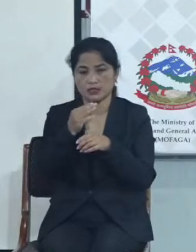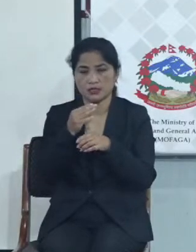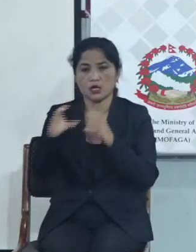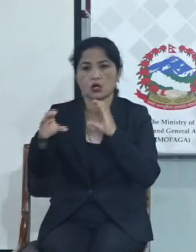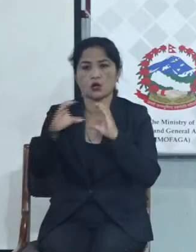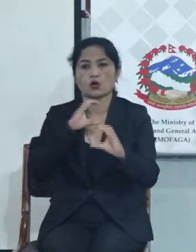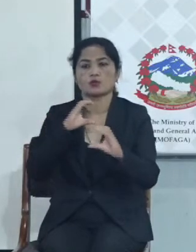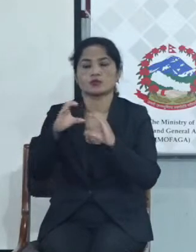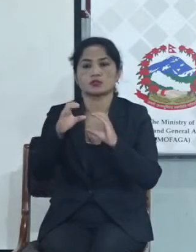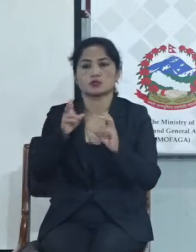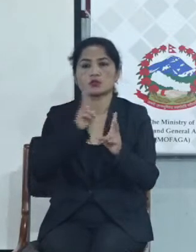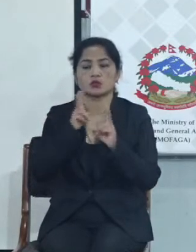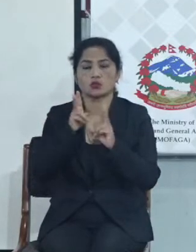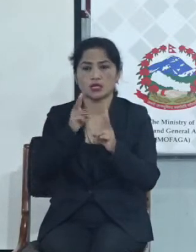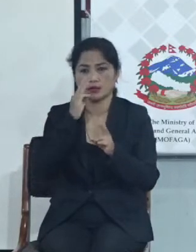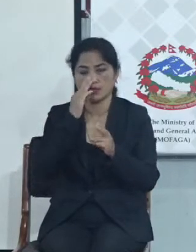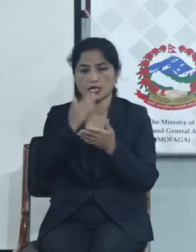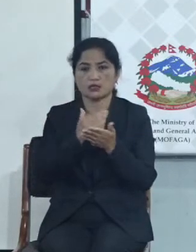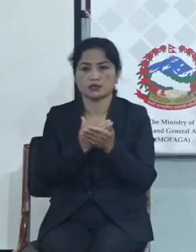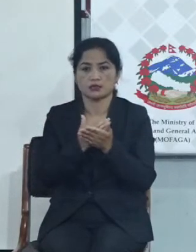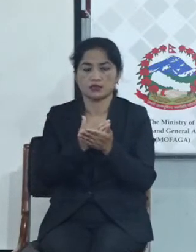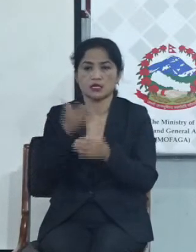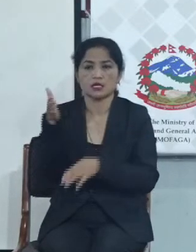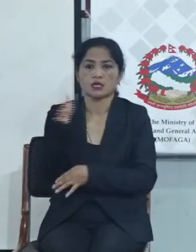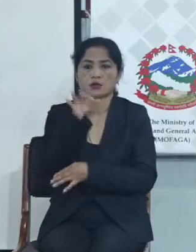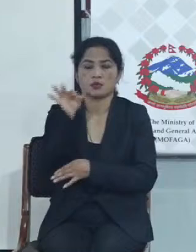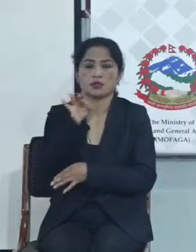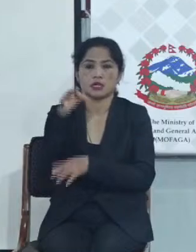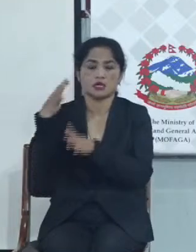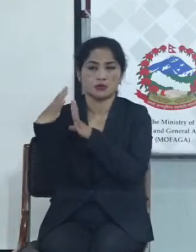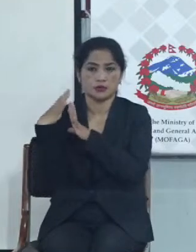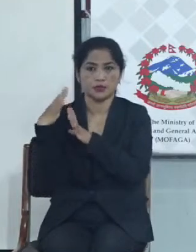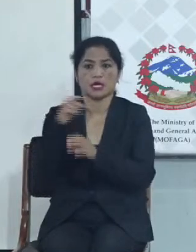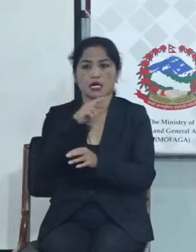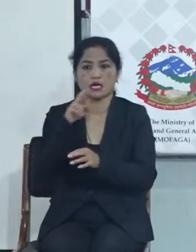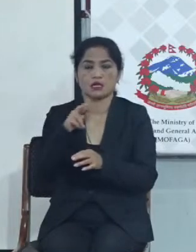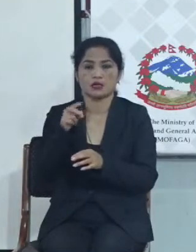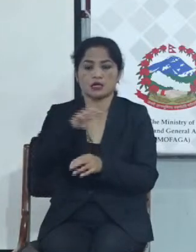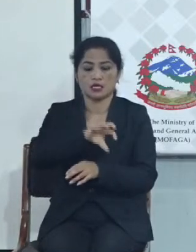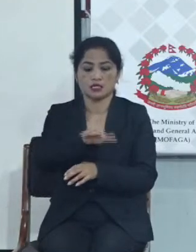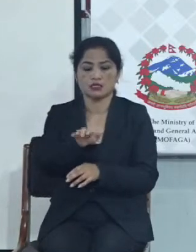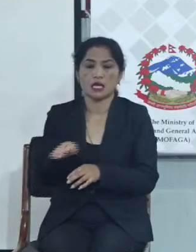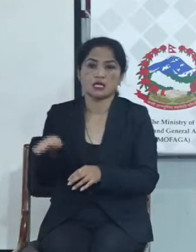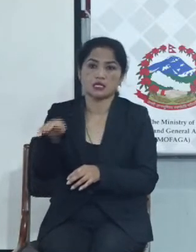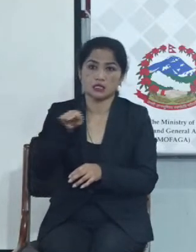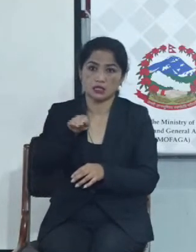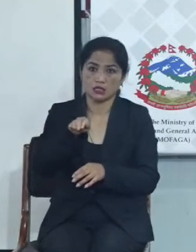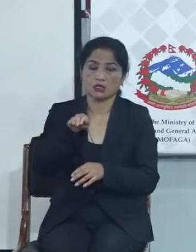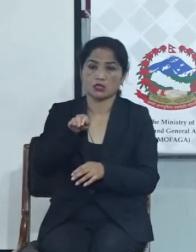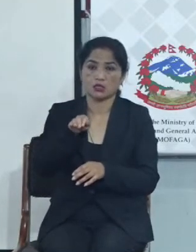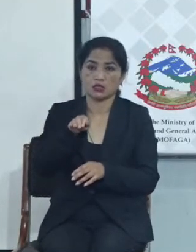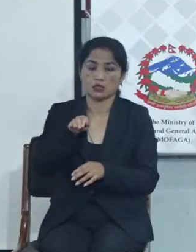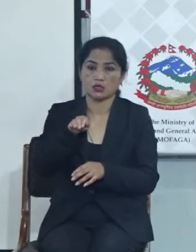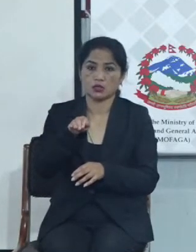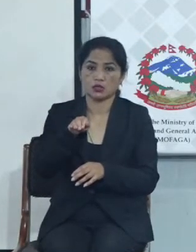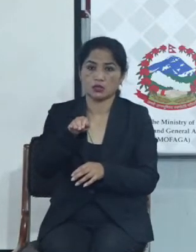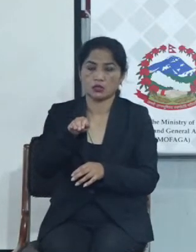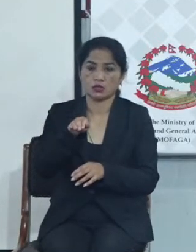and the linkage with the local government. I'll speak very briefly.